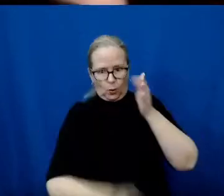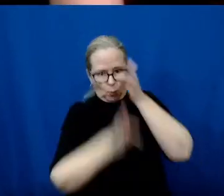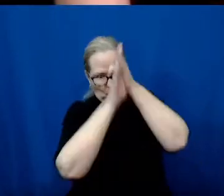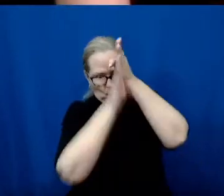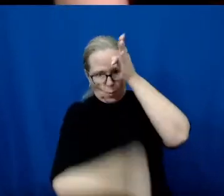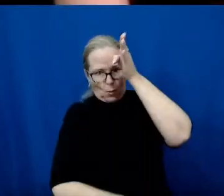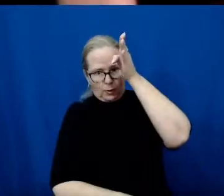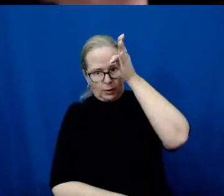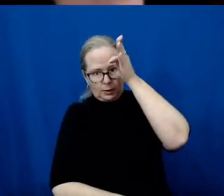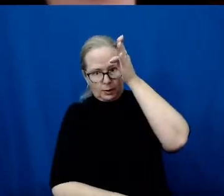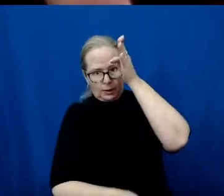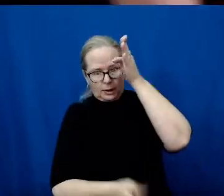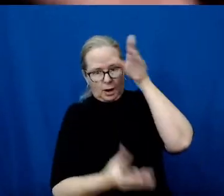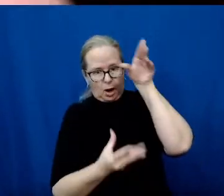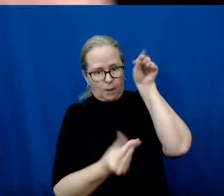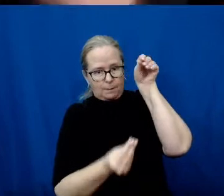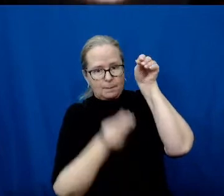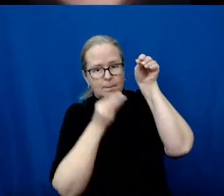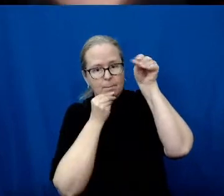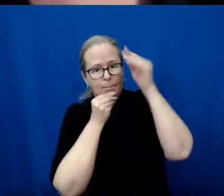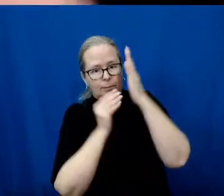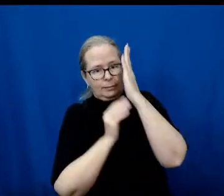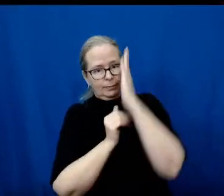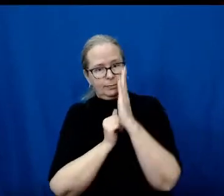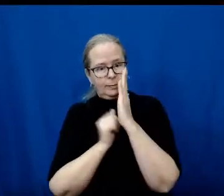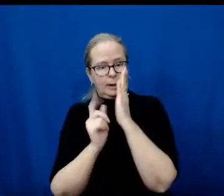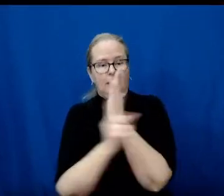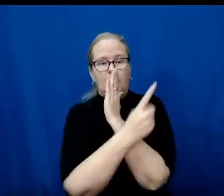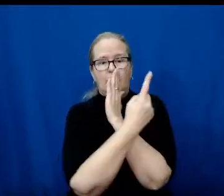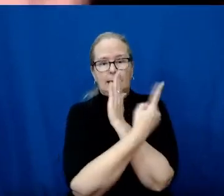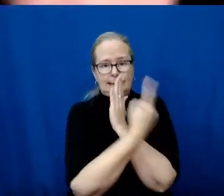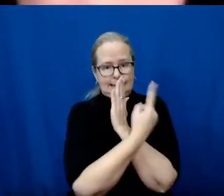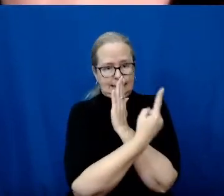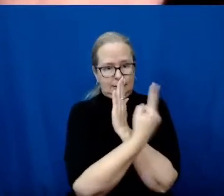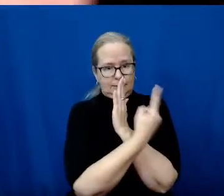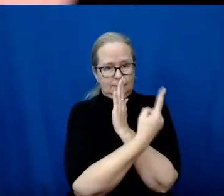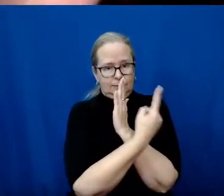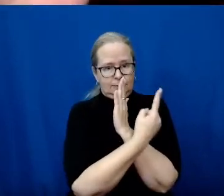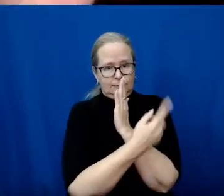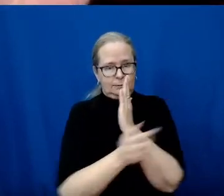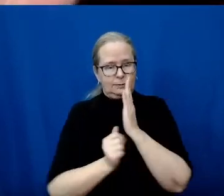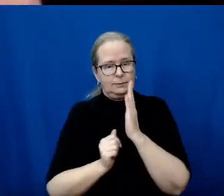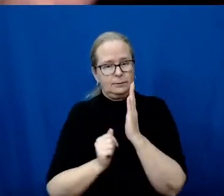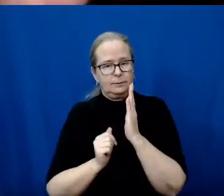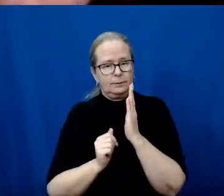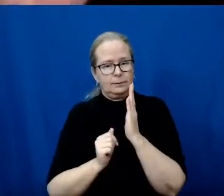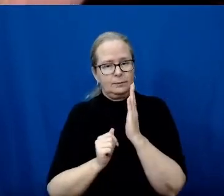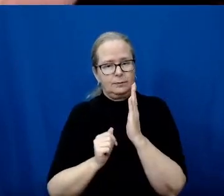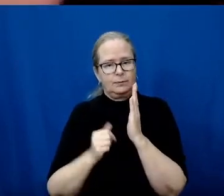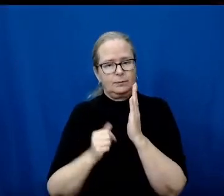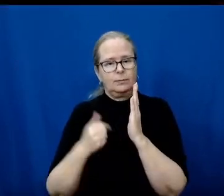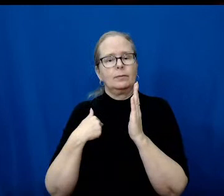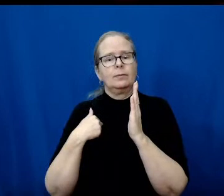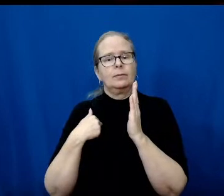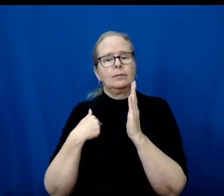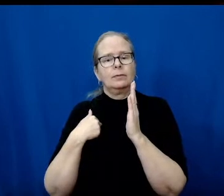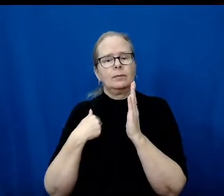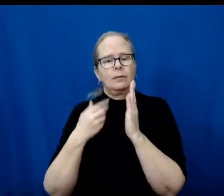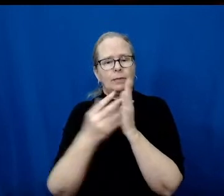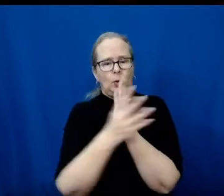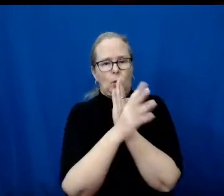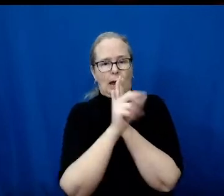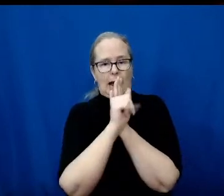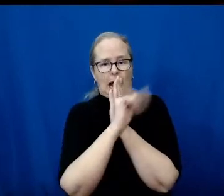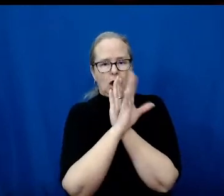pull the air out, and having that barrier, and then having a really high capacity air purifier